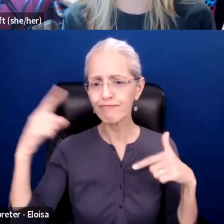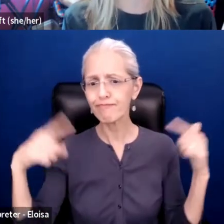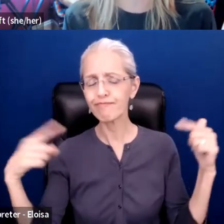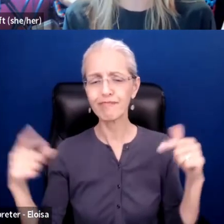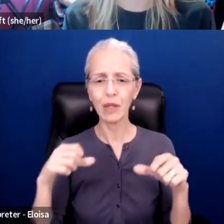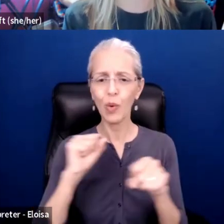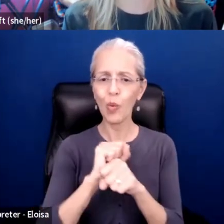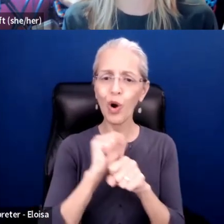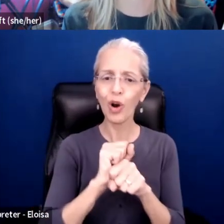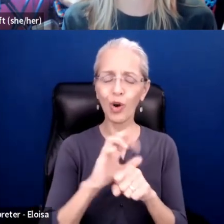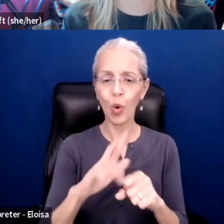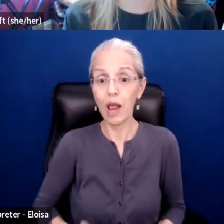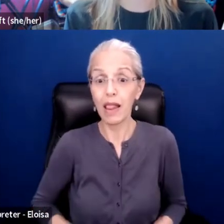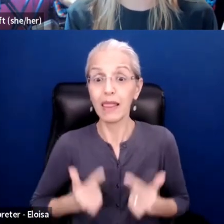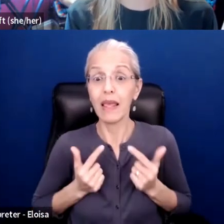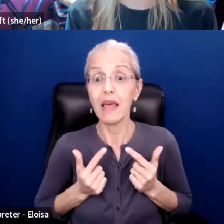work or live